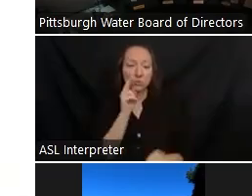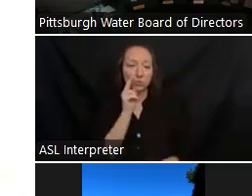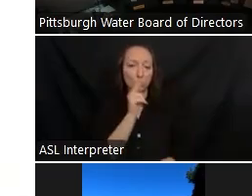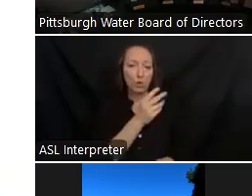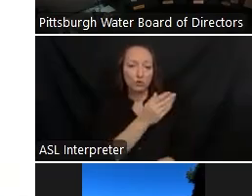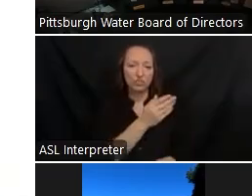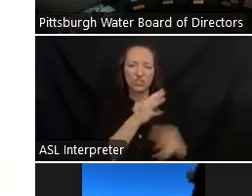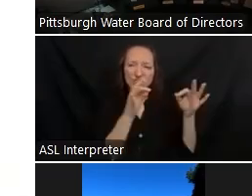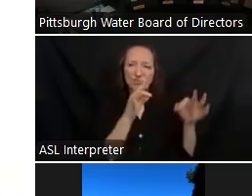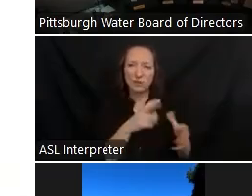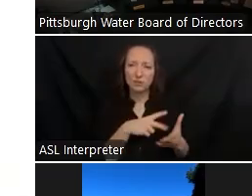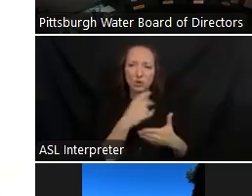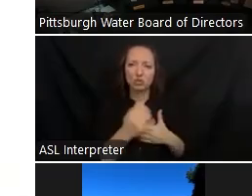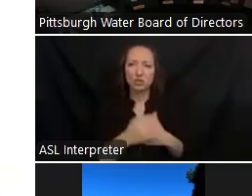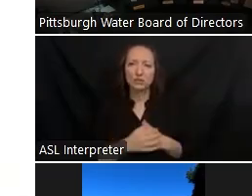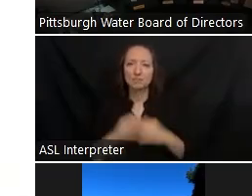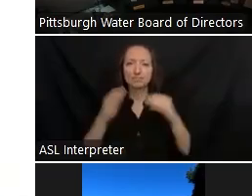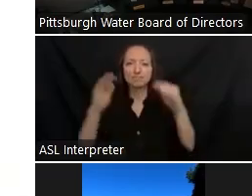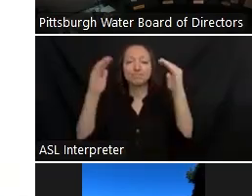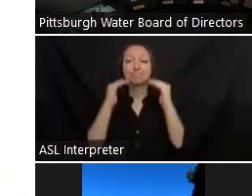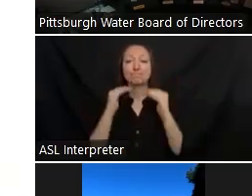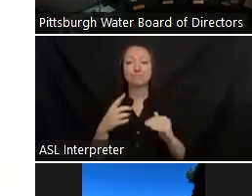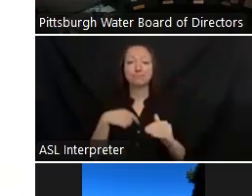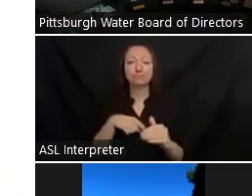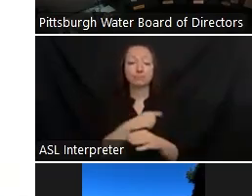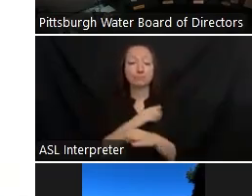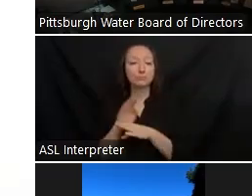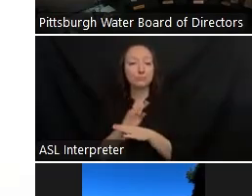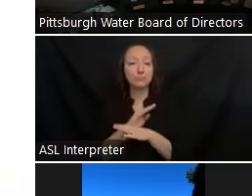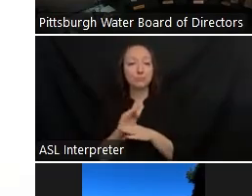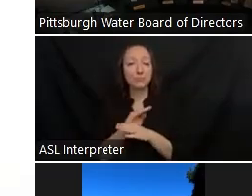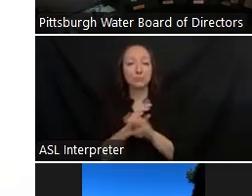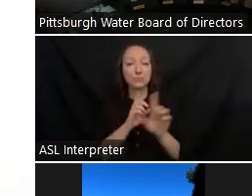have been very busy attending community